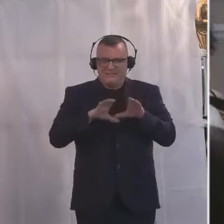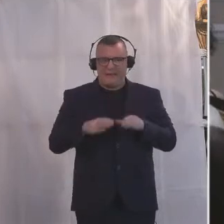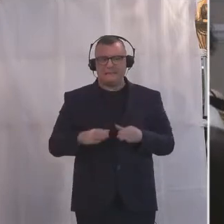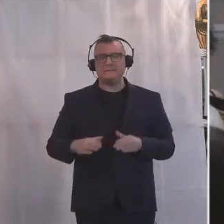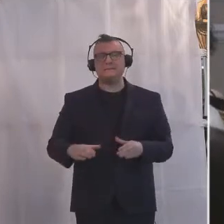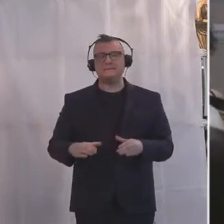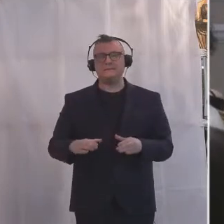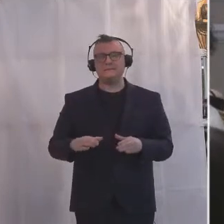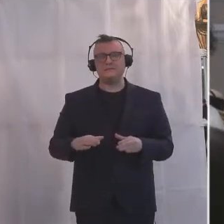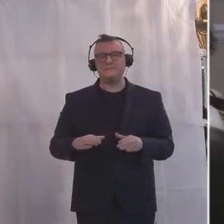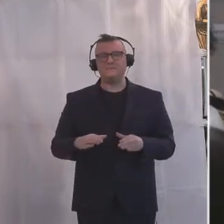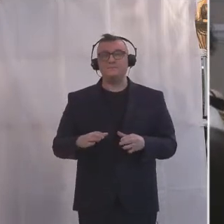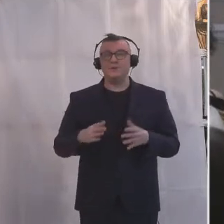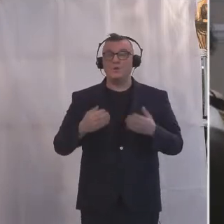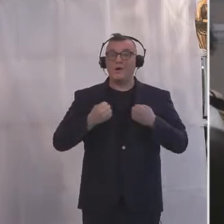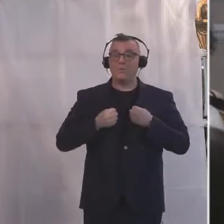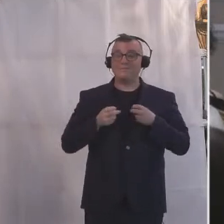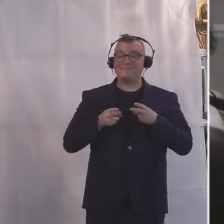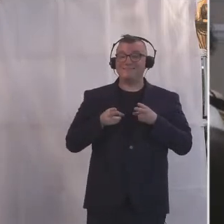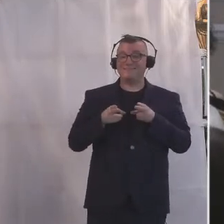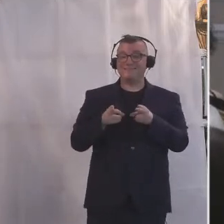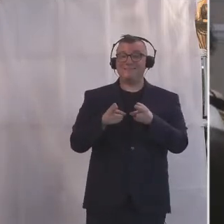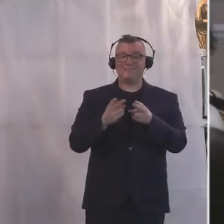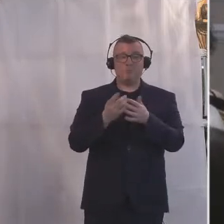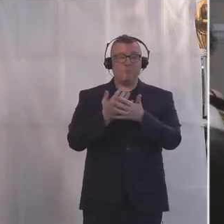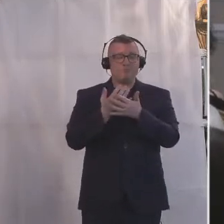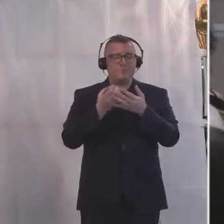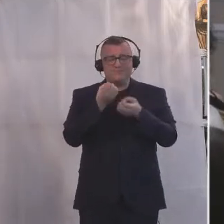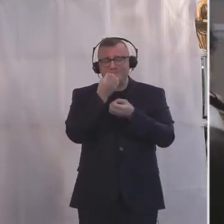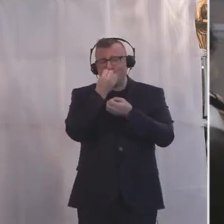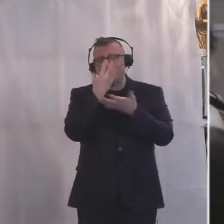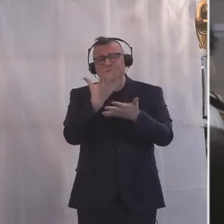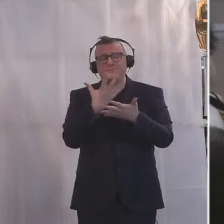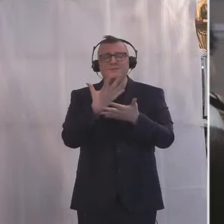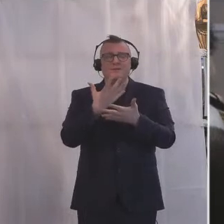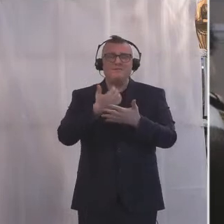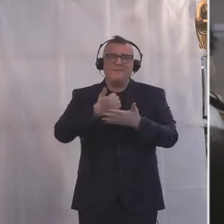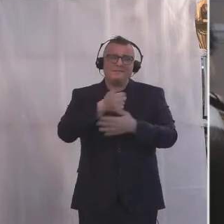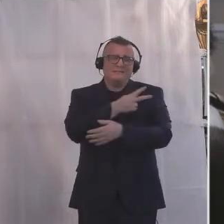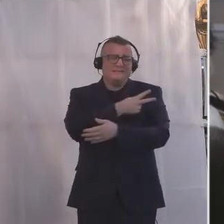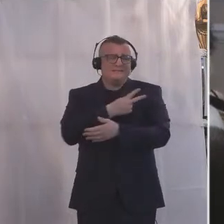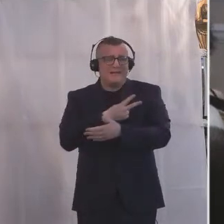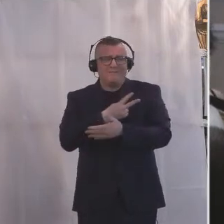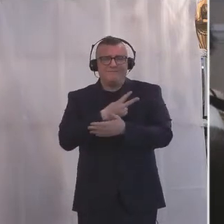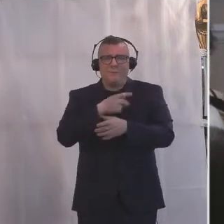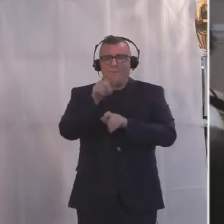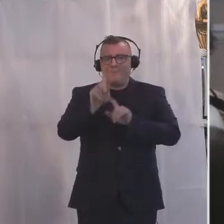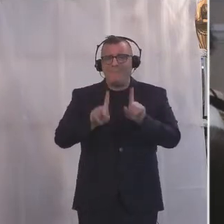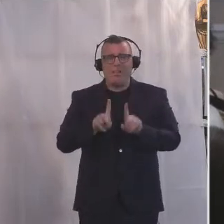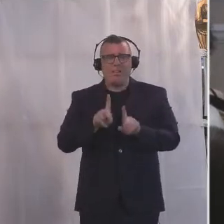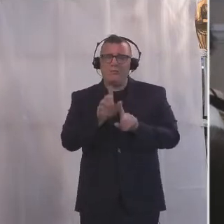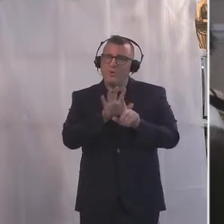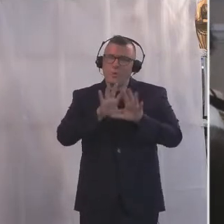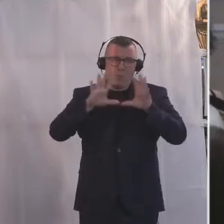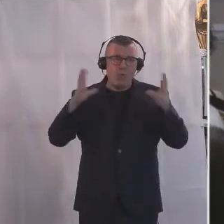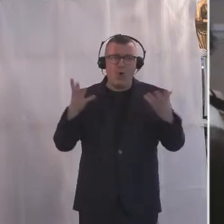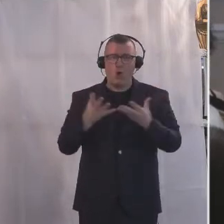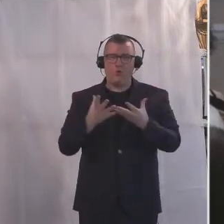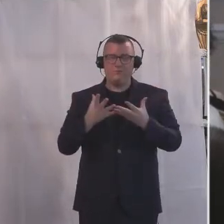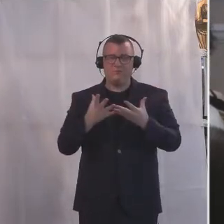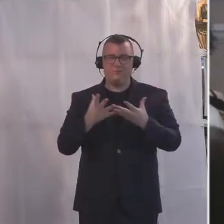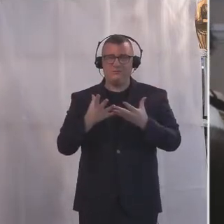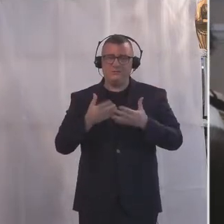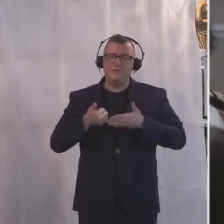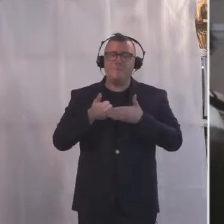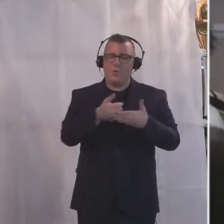amongst our system, we have some of the most brilliant people on the planet to be able to help with those areas. The second